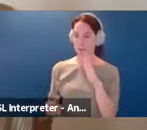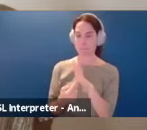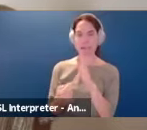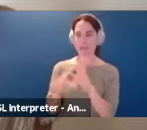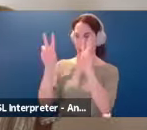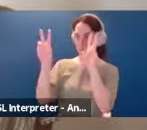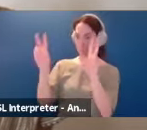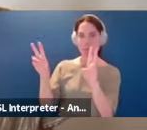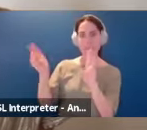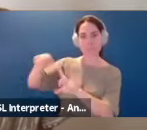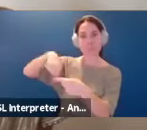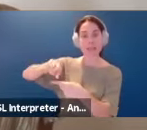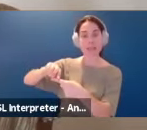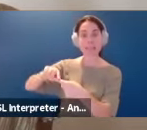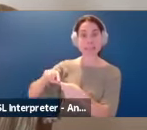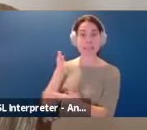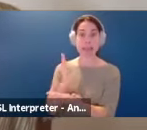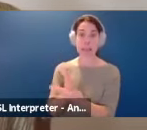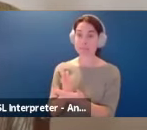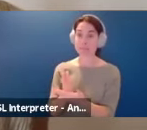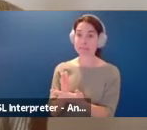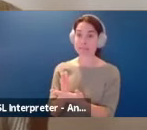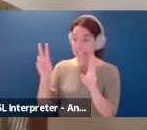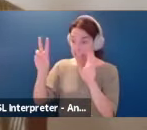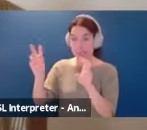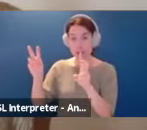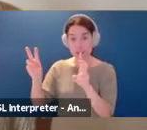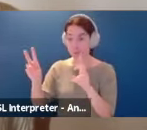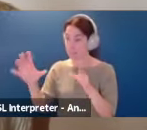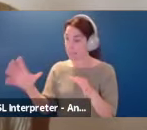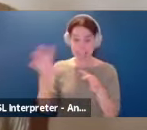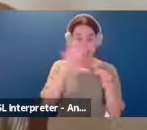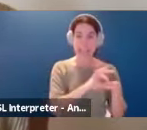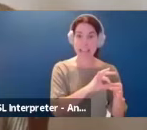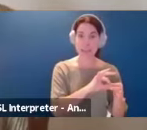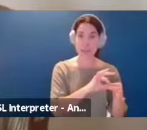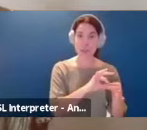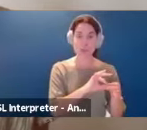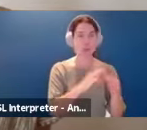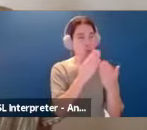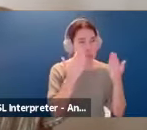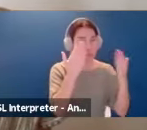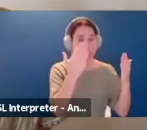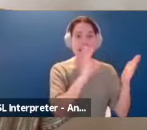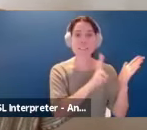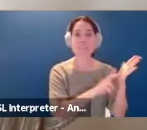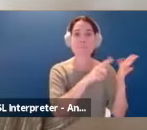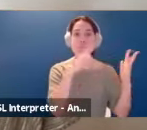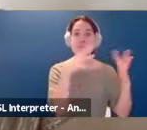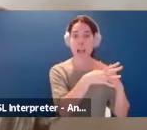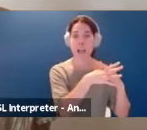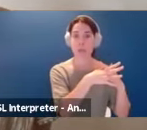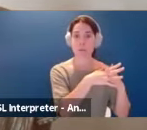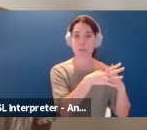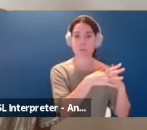the great bodhisattva vow that no one is liberated until we are liberated liberated i don't think the world has